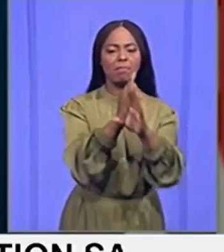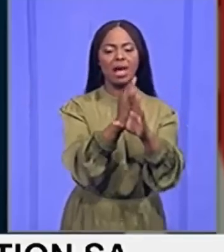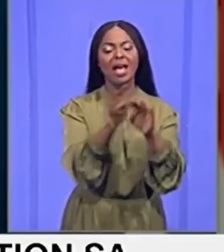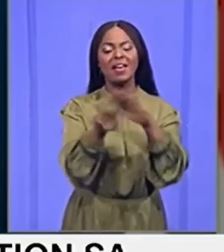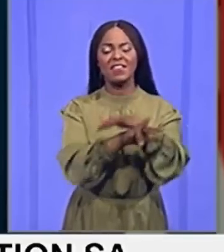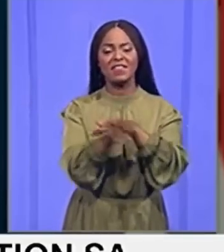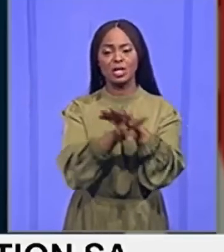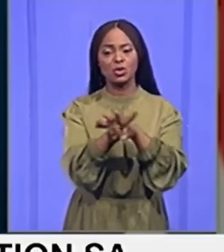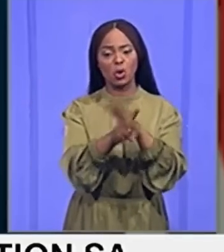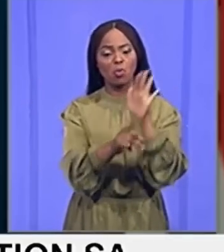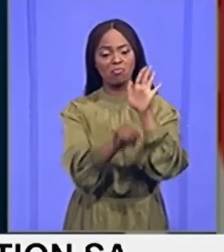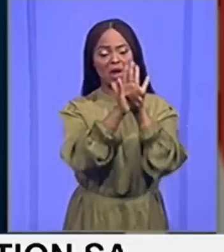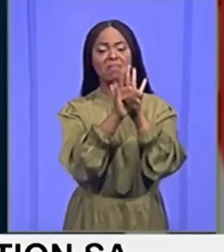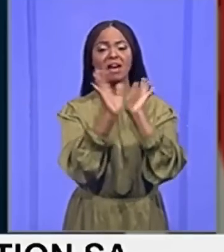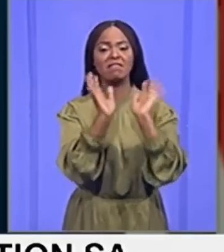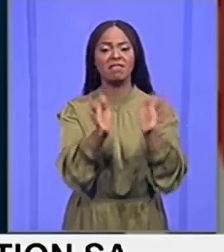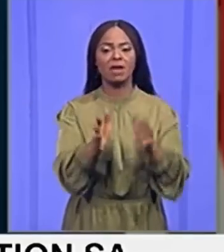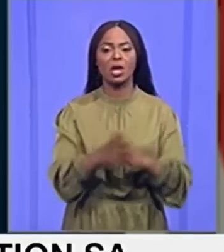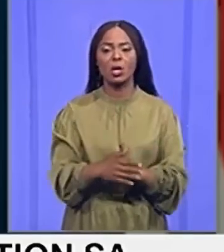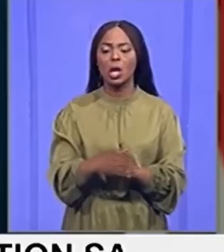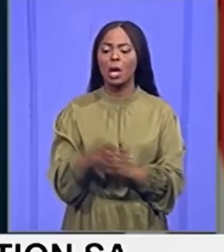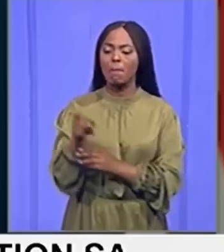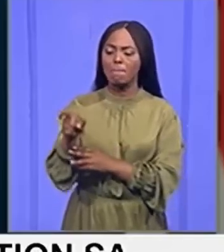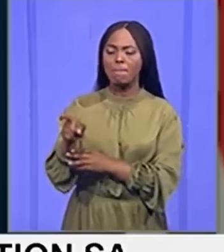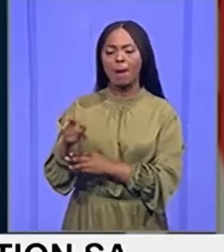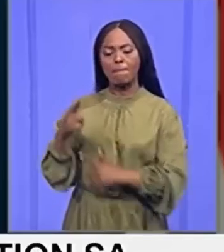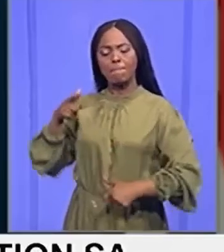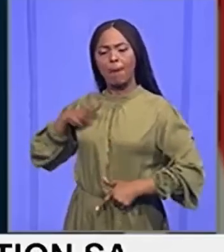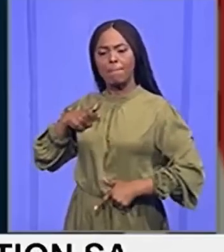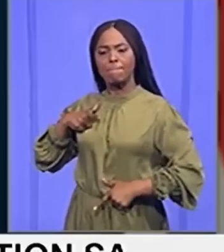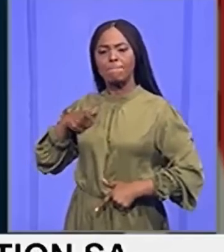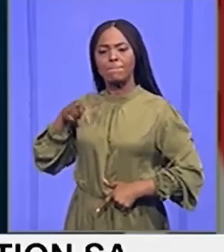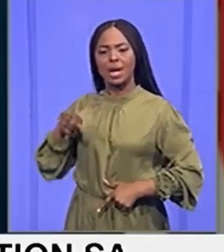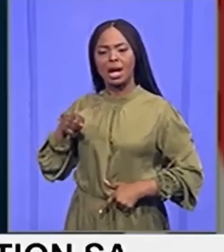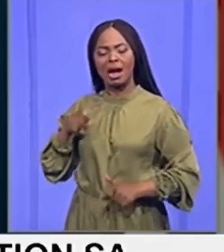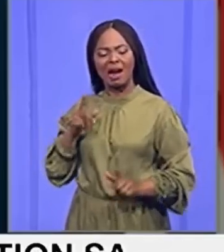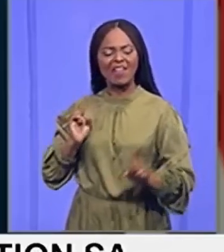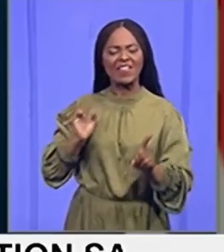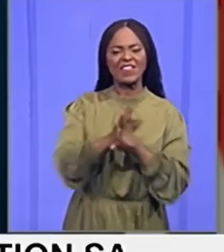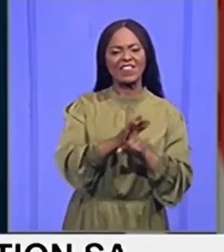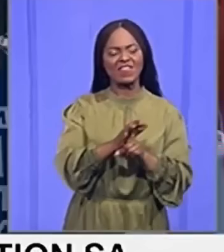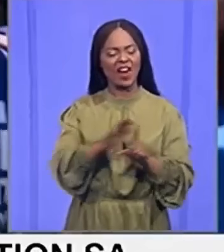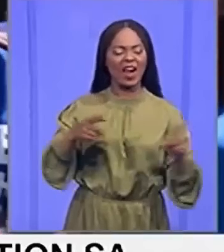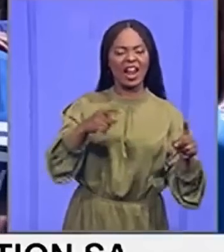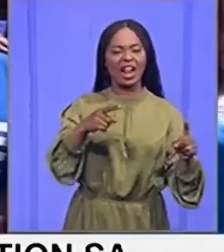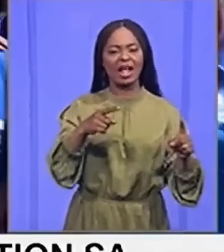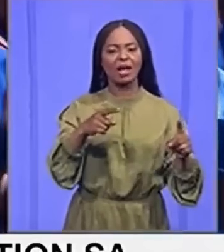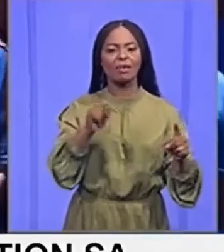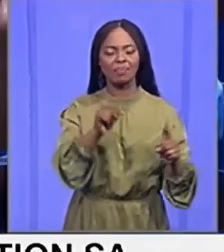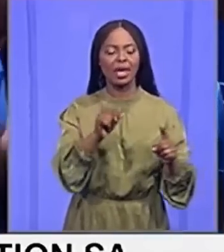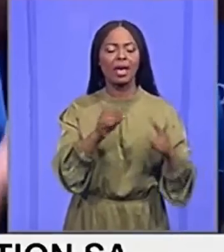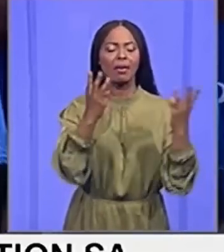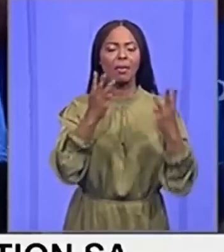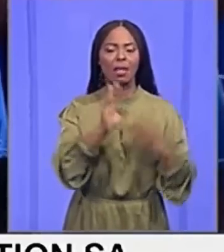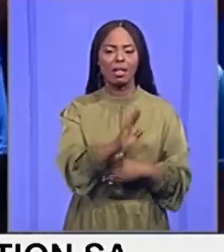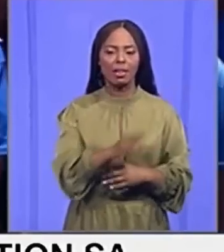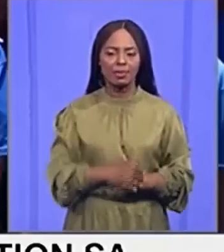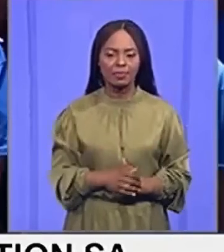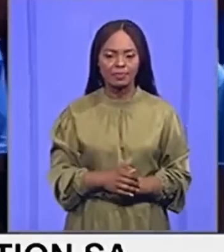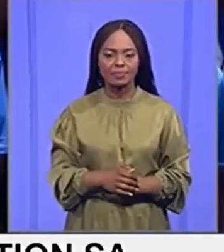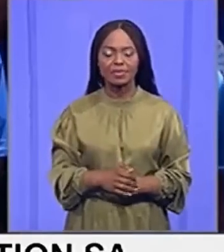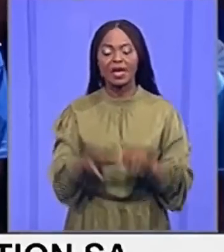now, showing a gang of heavily armed men assaulting helpless citizens. Khatiso ya video ya